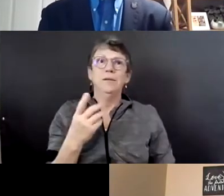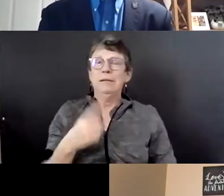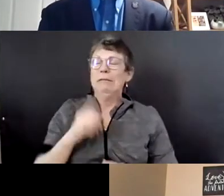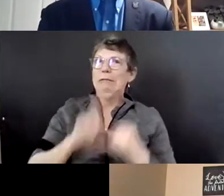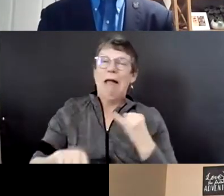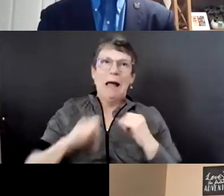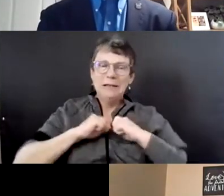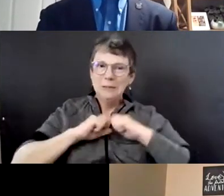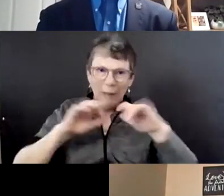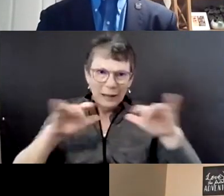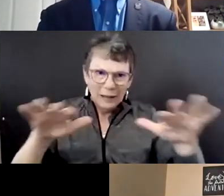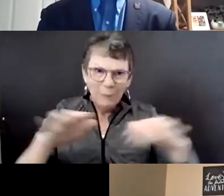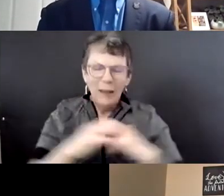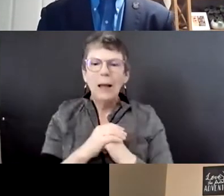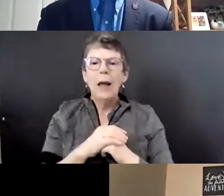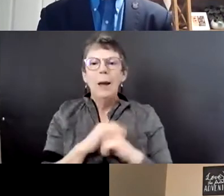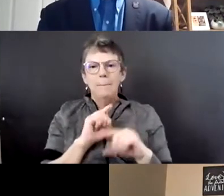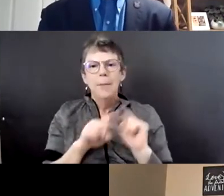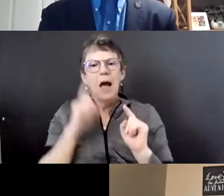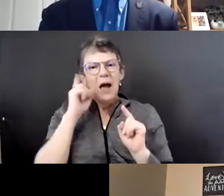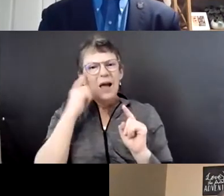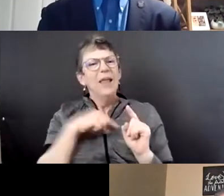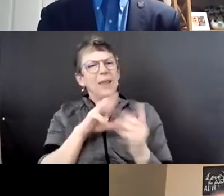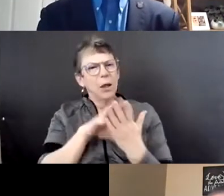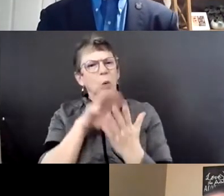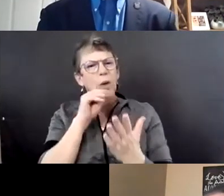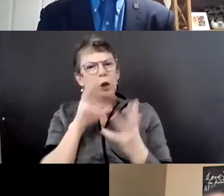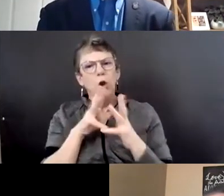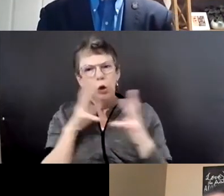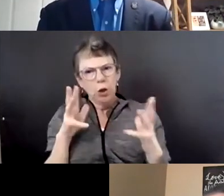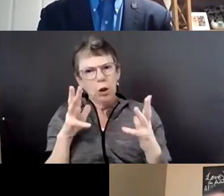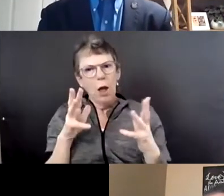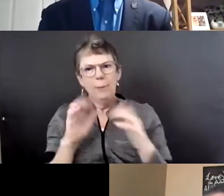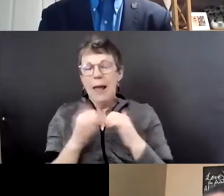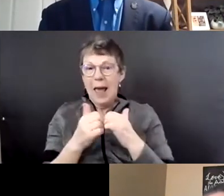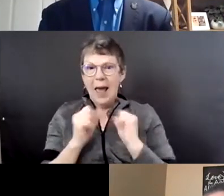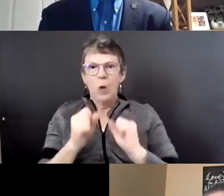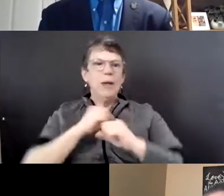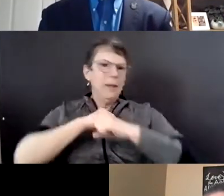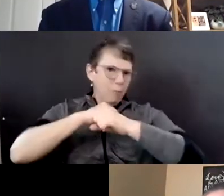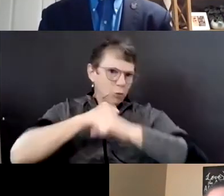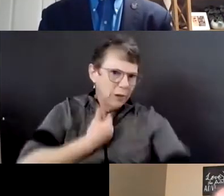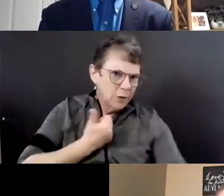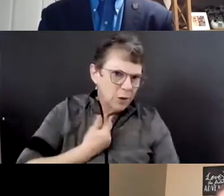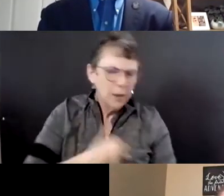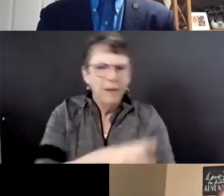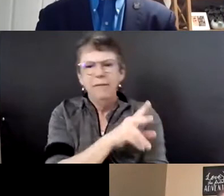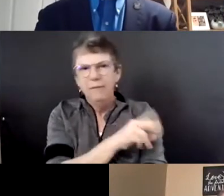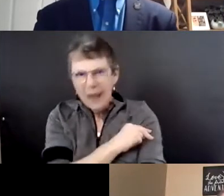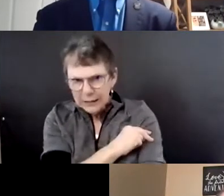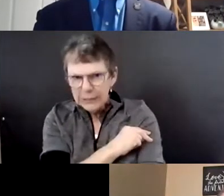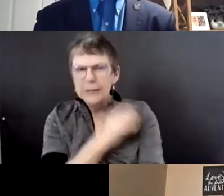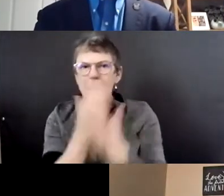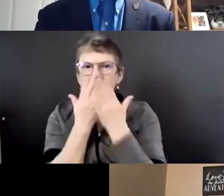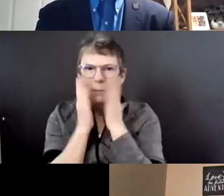to follow the science. But I think we learned a lot about how we can protect ourselves, vaccines, wearing masks. I'll